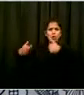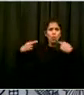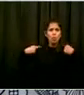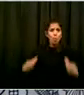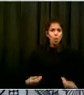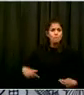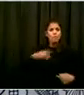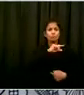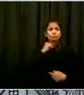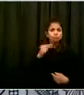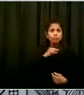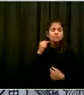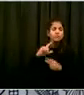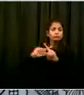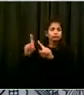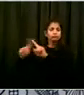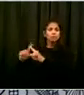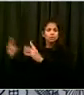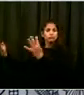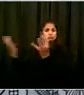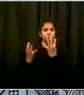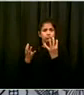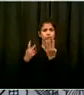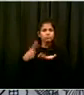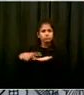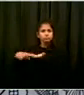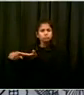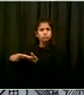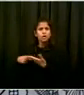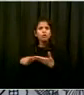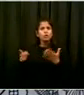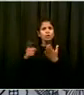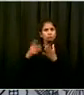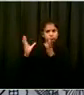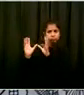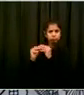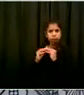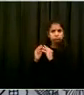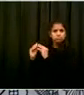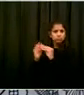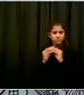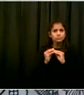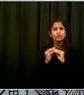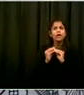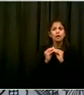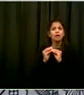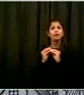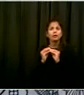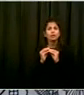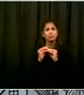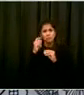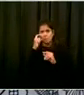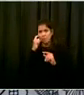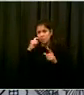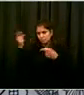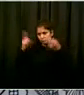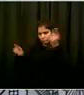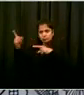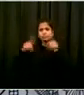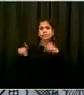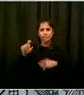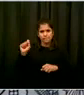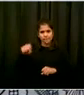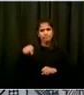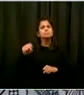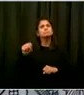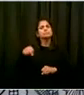how important it was to stay home, turning to other types of approaches for worship, and really respecting the fact